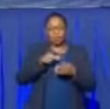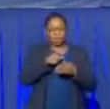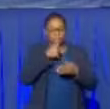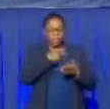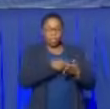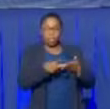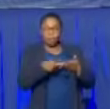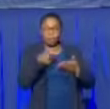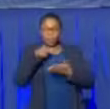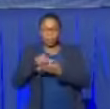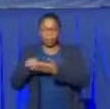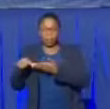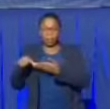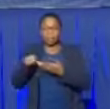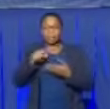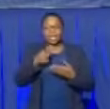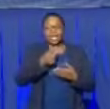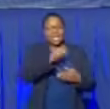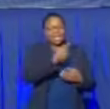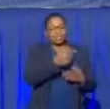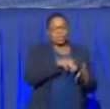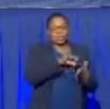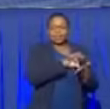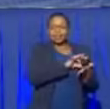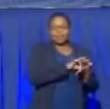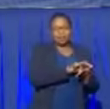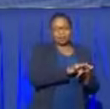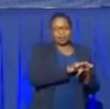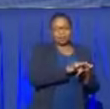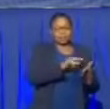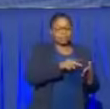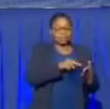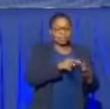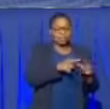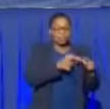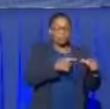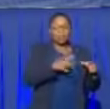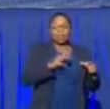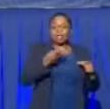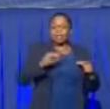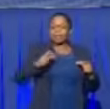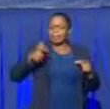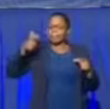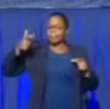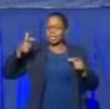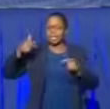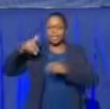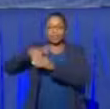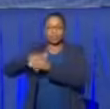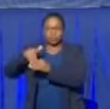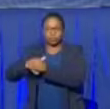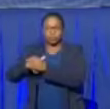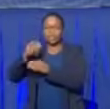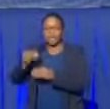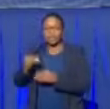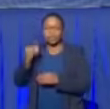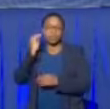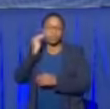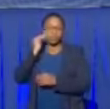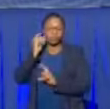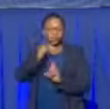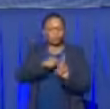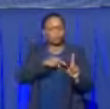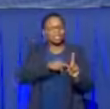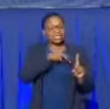marked envelope, which in turn is inserted into a bigger envelope which has the details of the voter. The purpose of